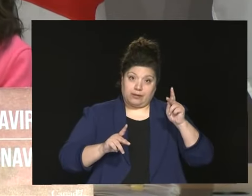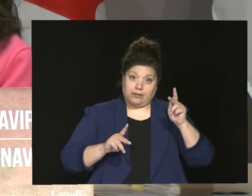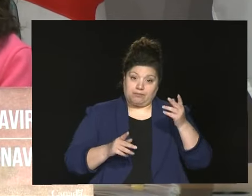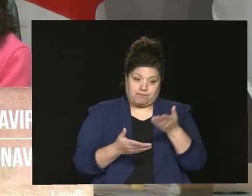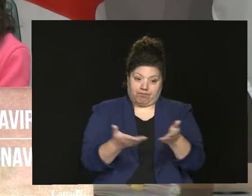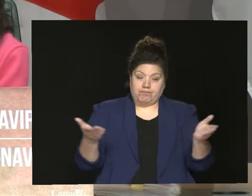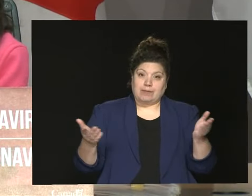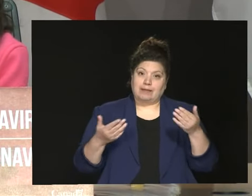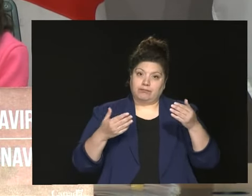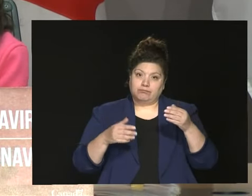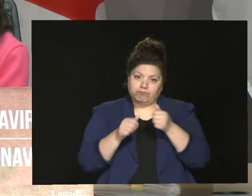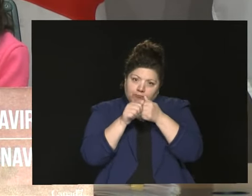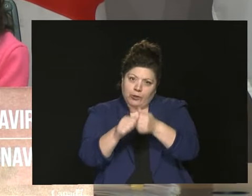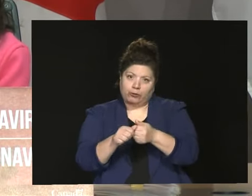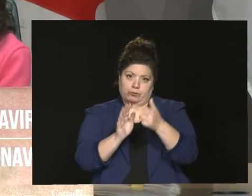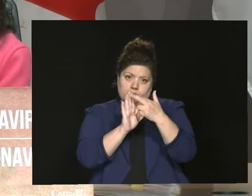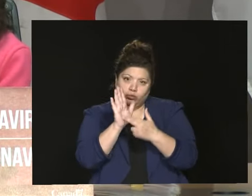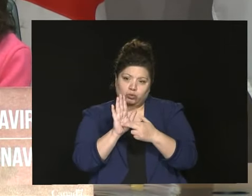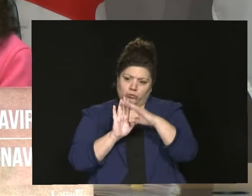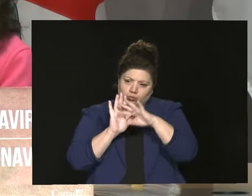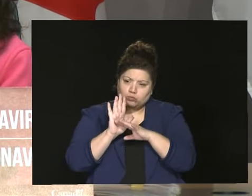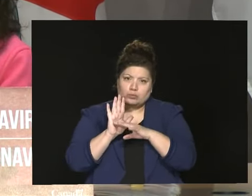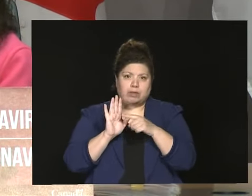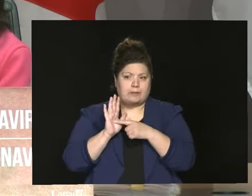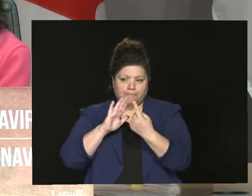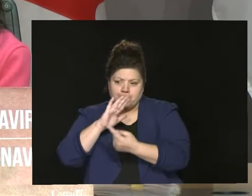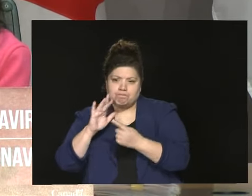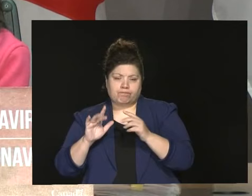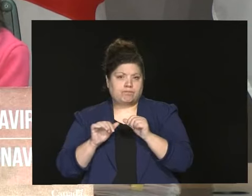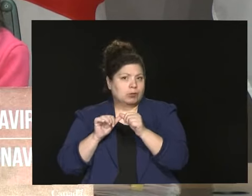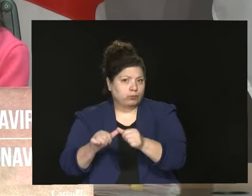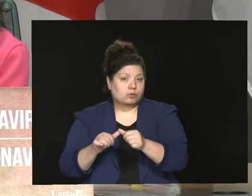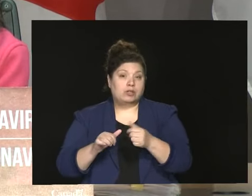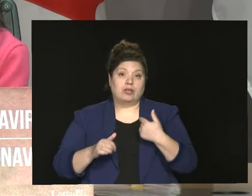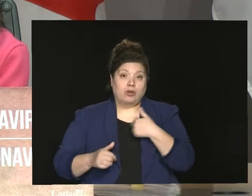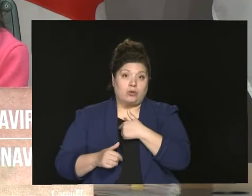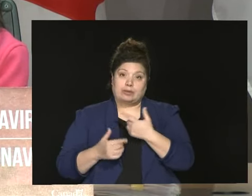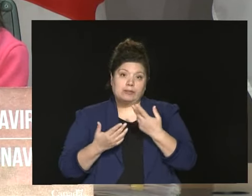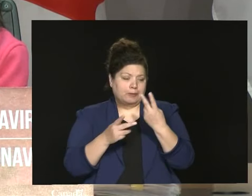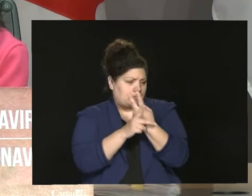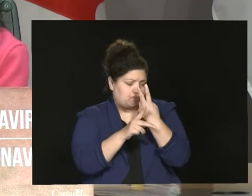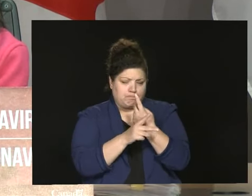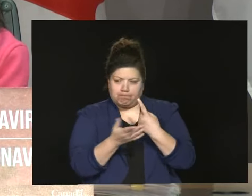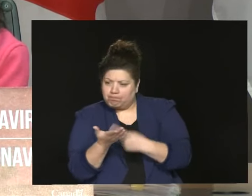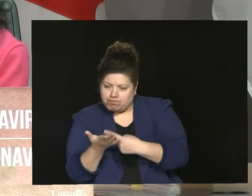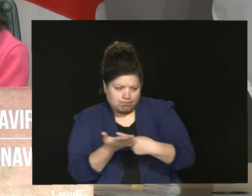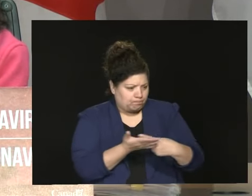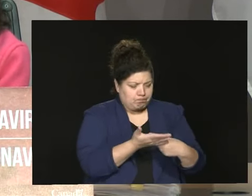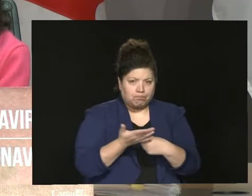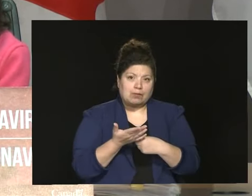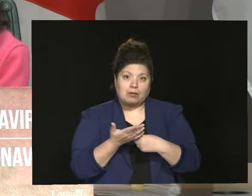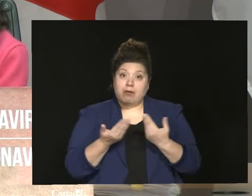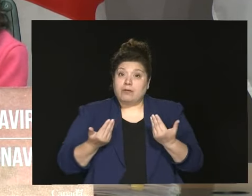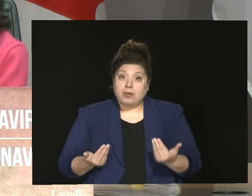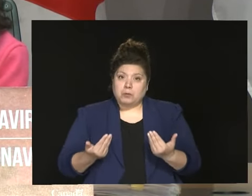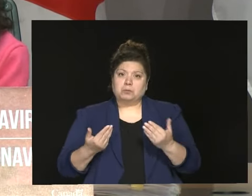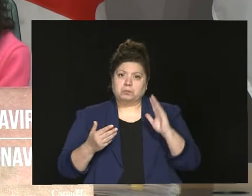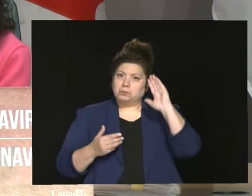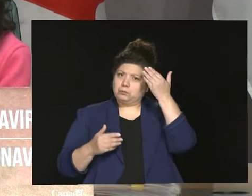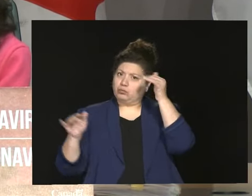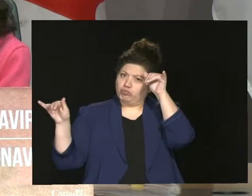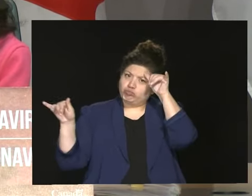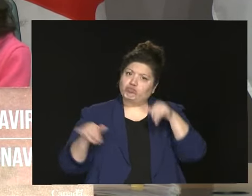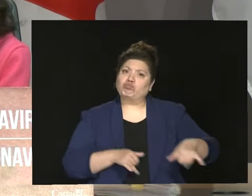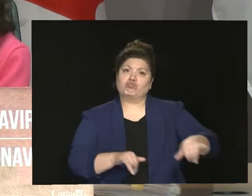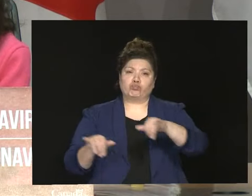we are working through and agree on, essentially. But so then that allows, I think, each